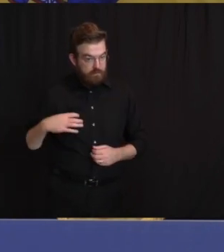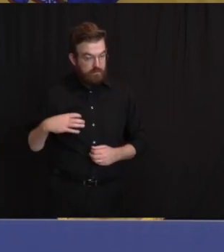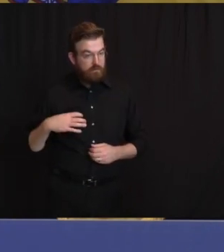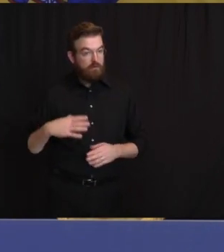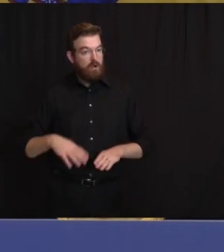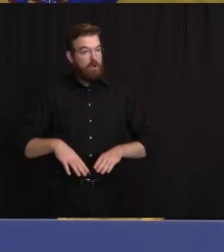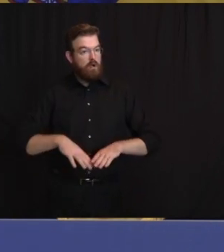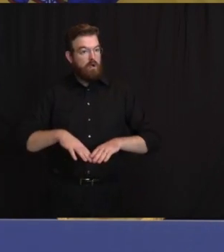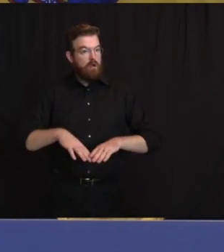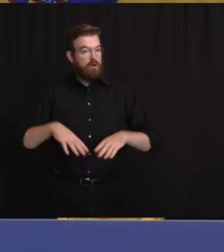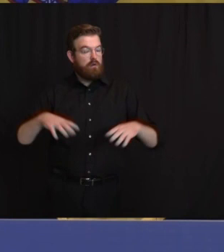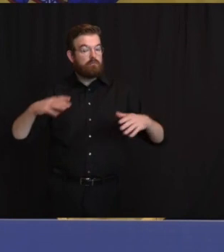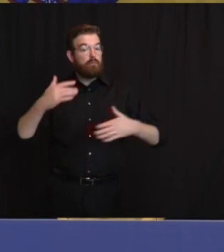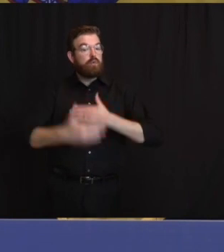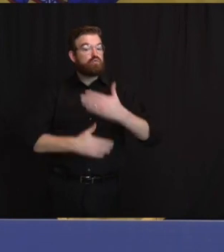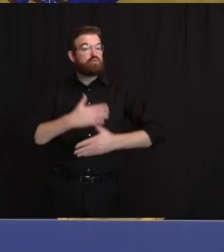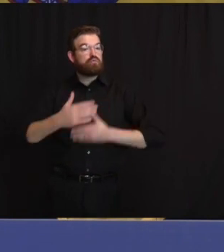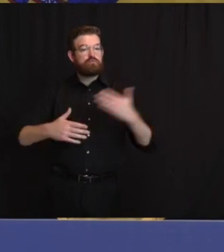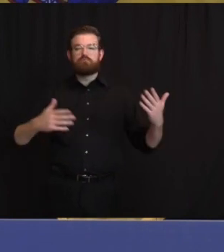public.